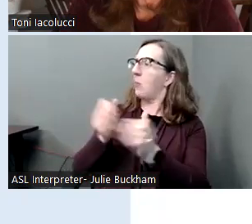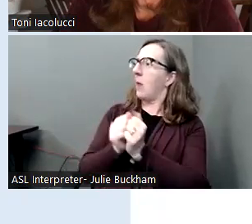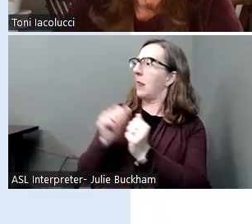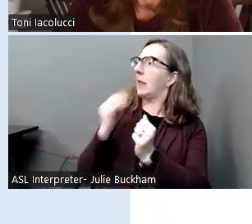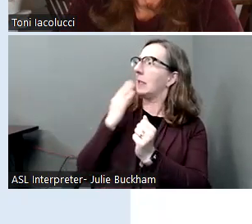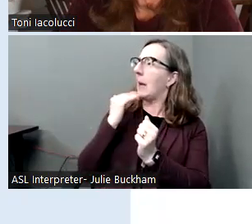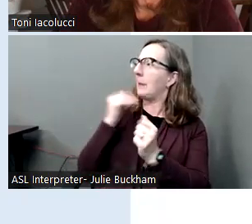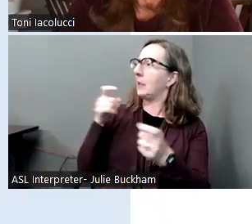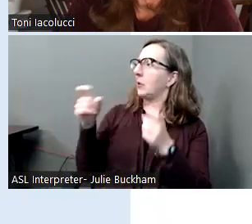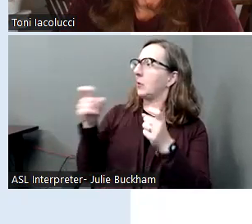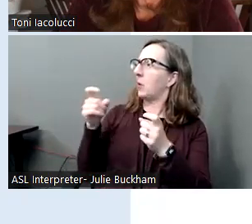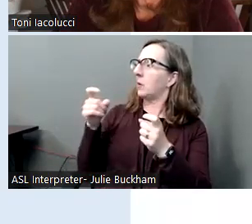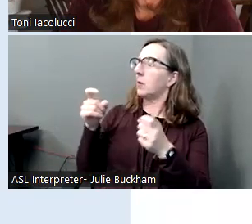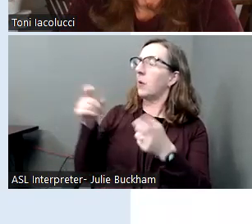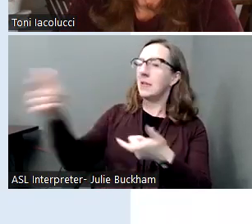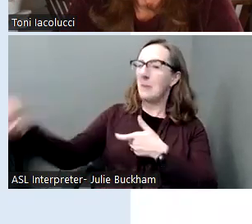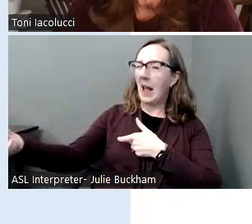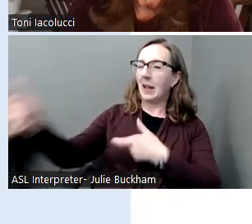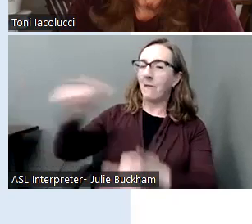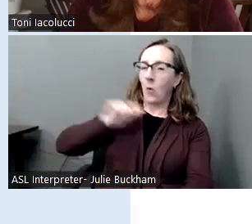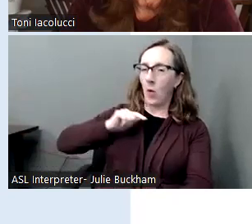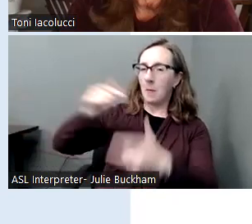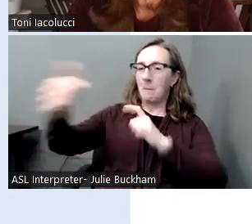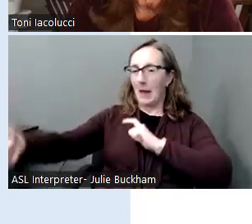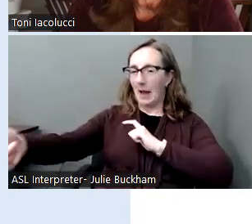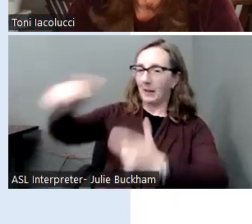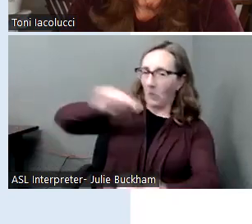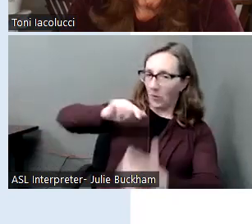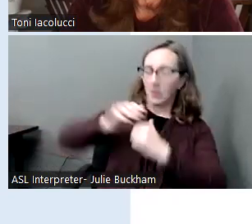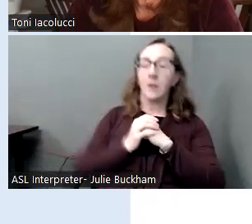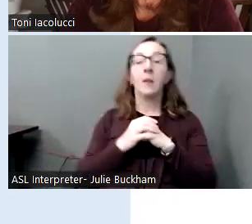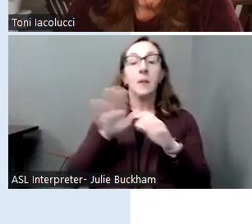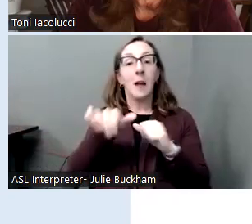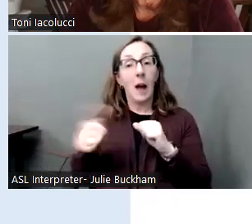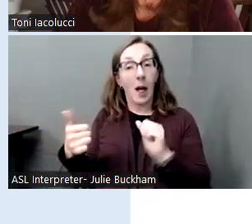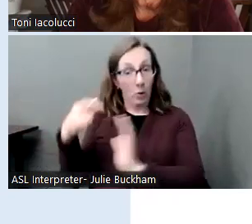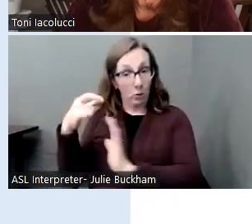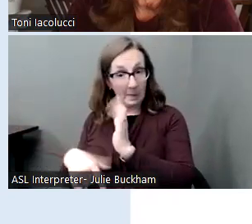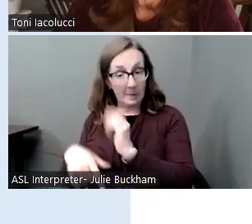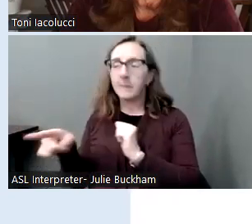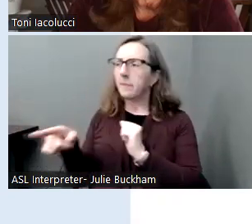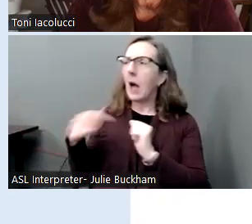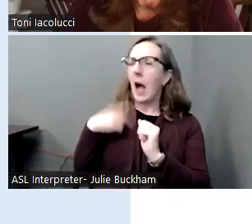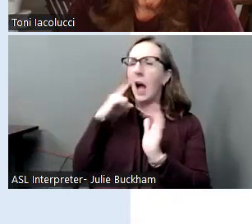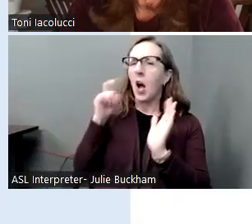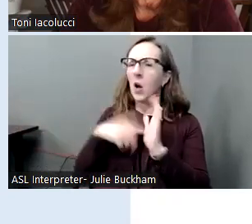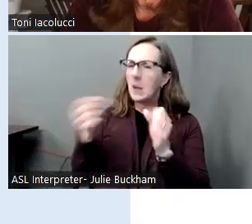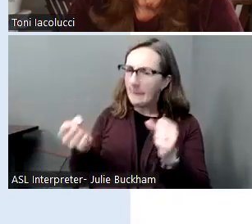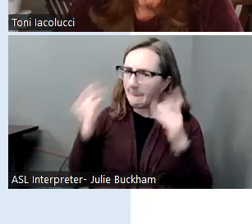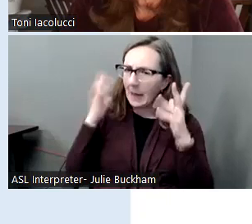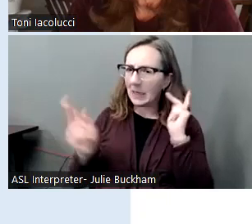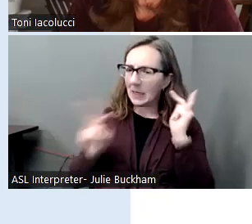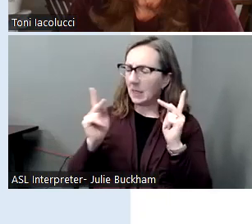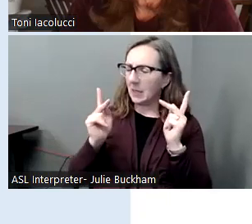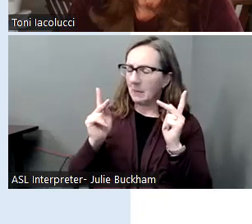back and forth. The other script reads, "I've noticed that many people have trouble remembering how to take their blood